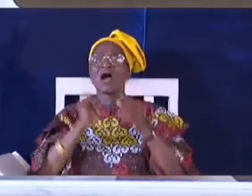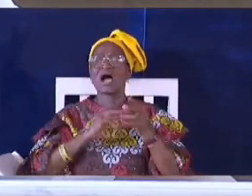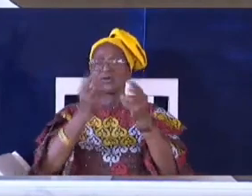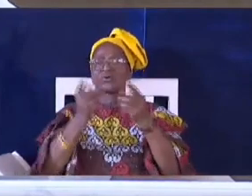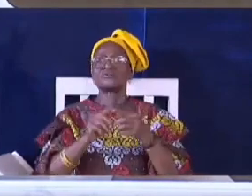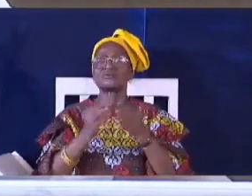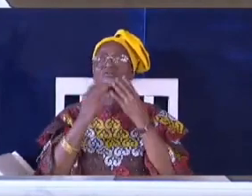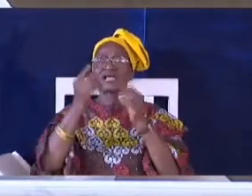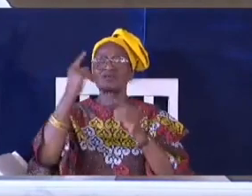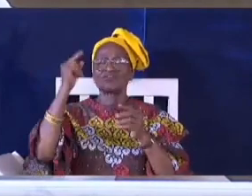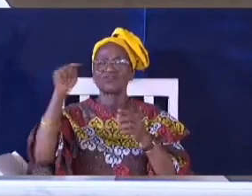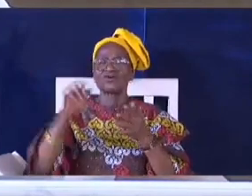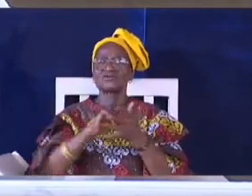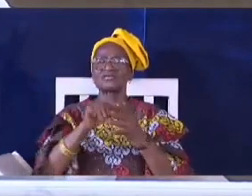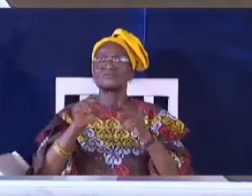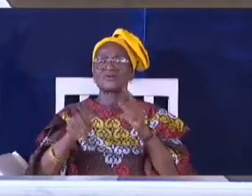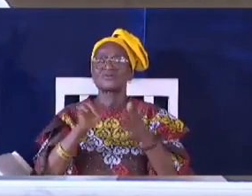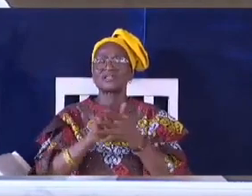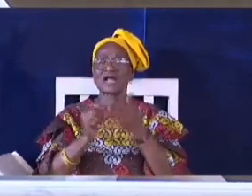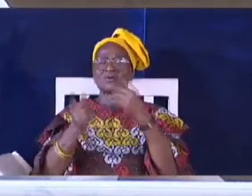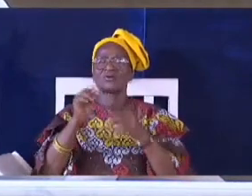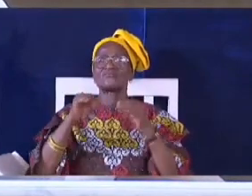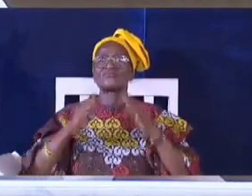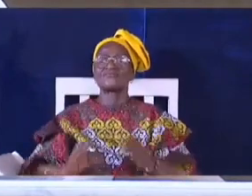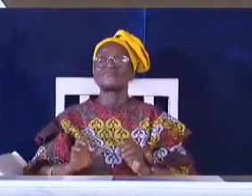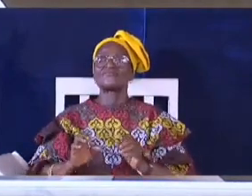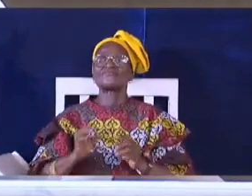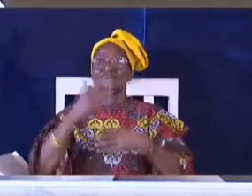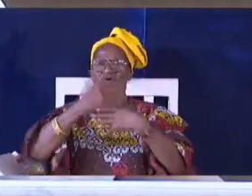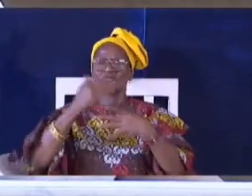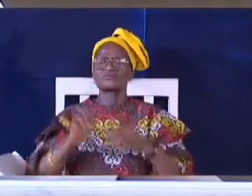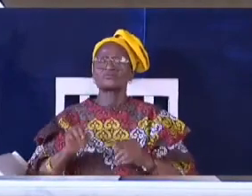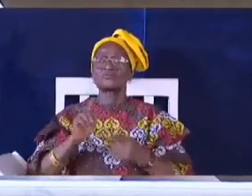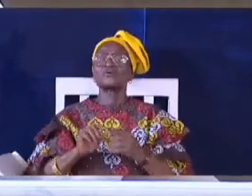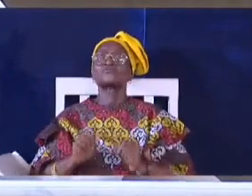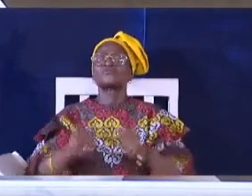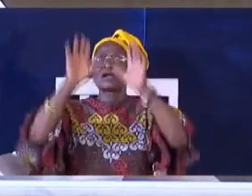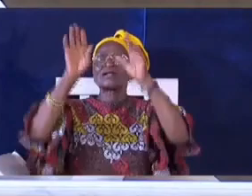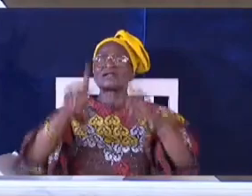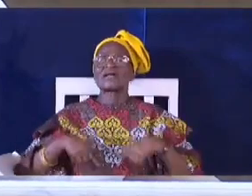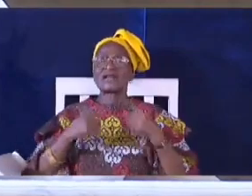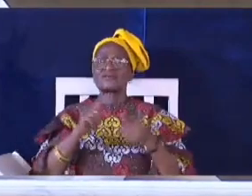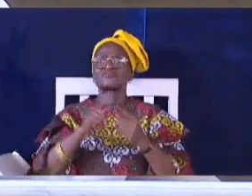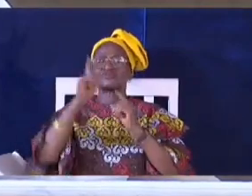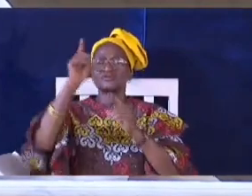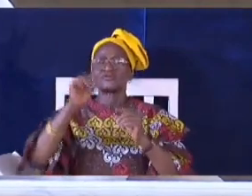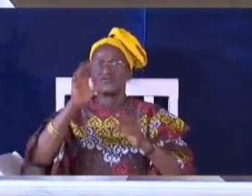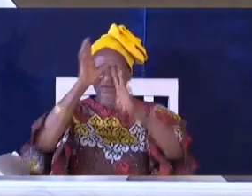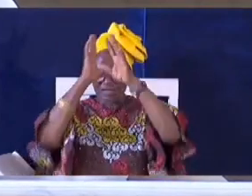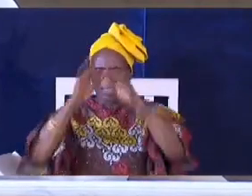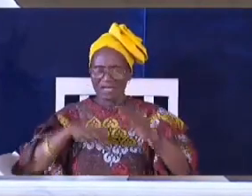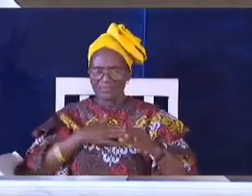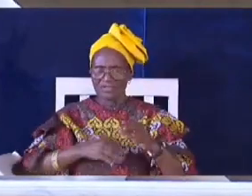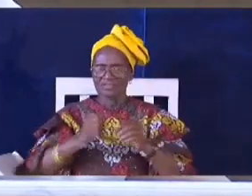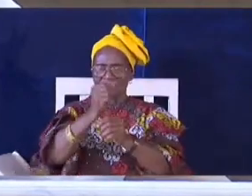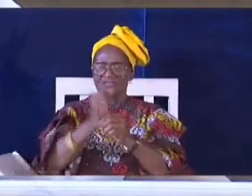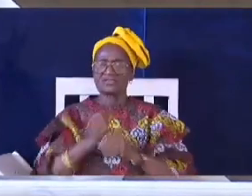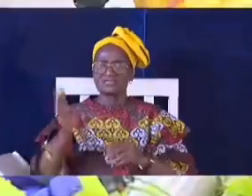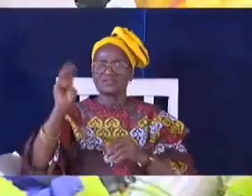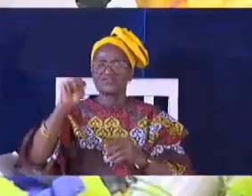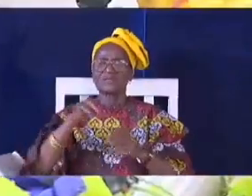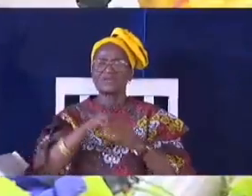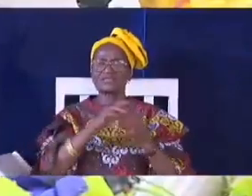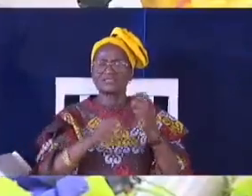you for these people who have come forward to surrender their lives to you. Father, please receive them in Jesus'